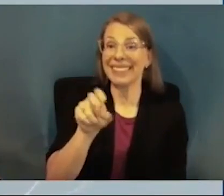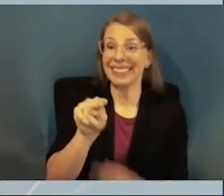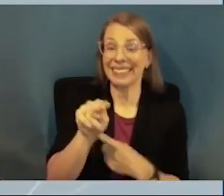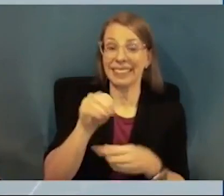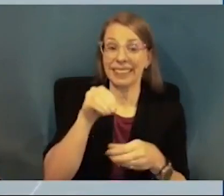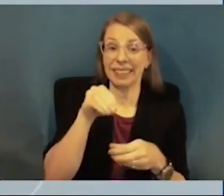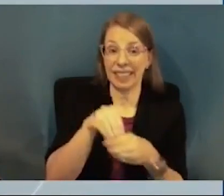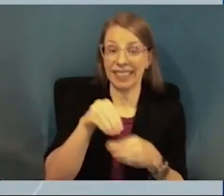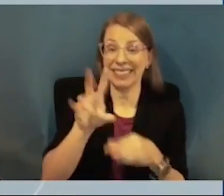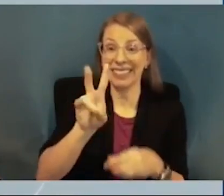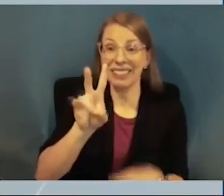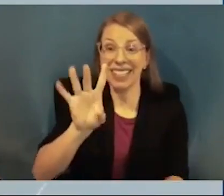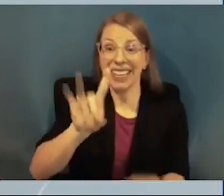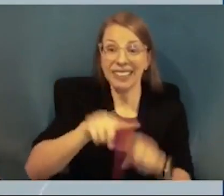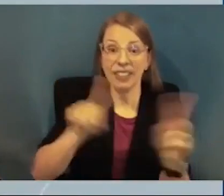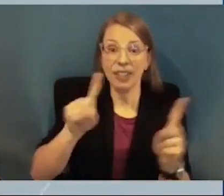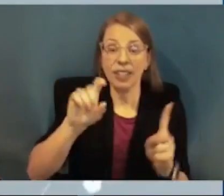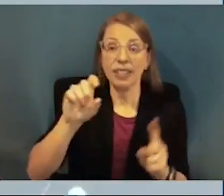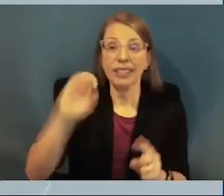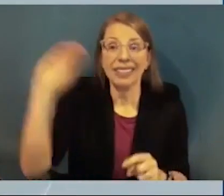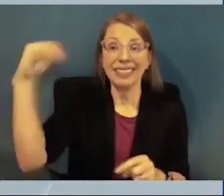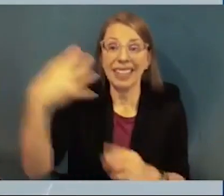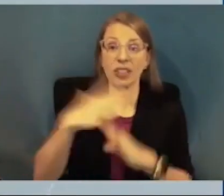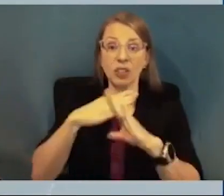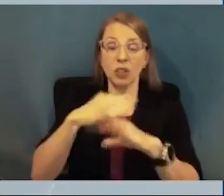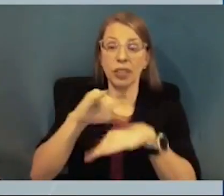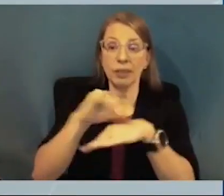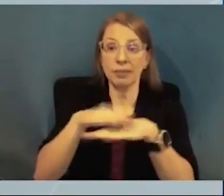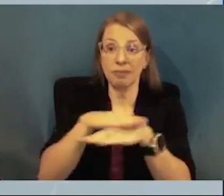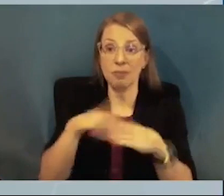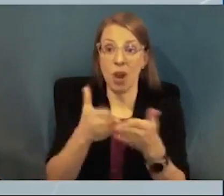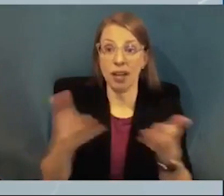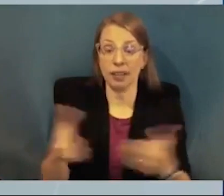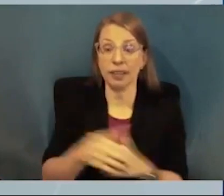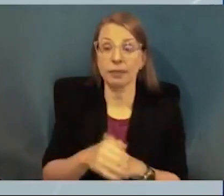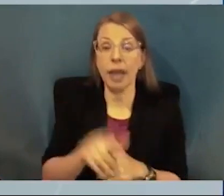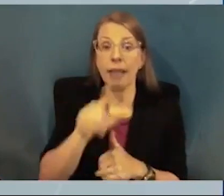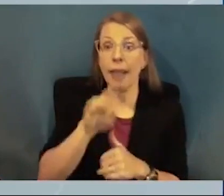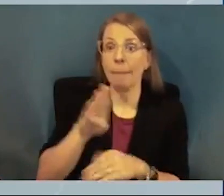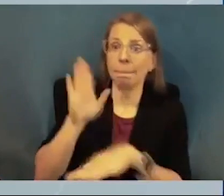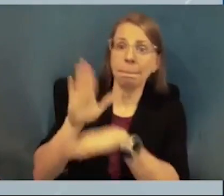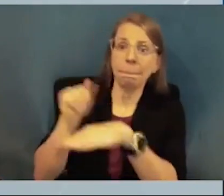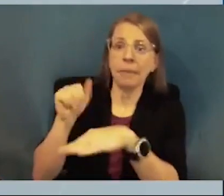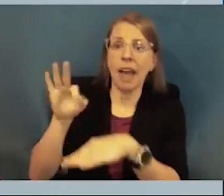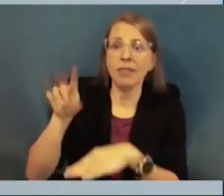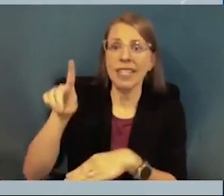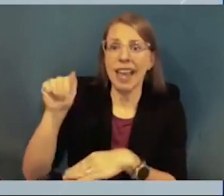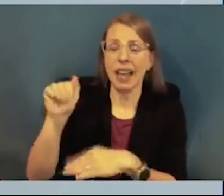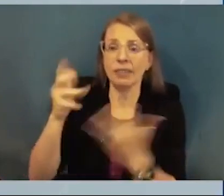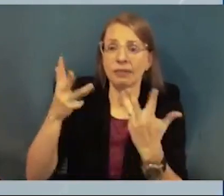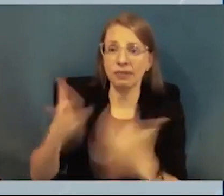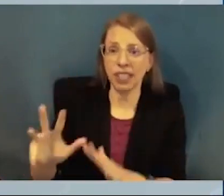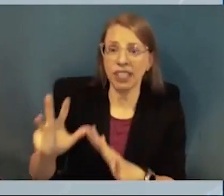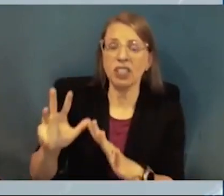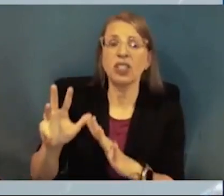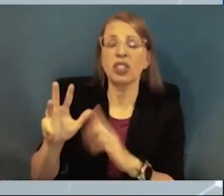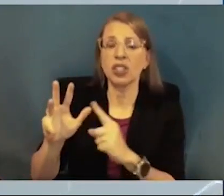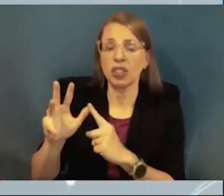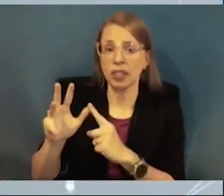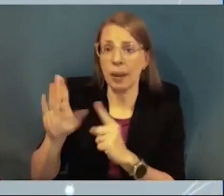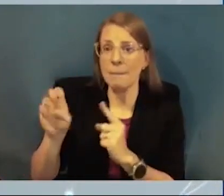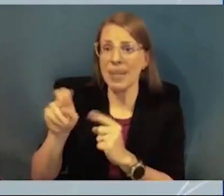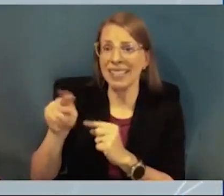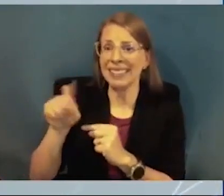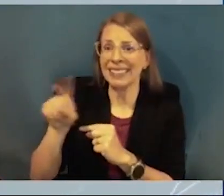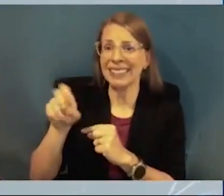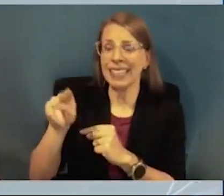Drug Administration to recall those. The lab is also calling on the FDA to set a limit for benzene levels in sunscreen and